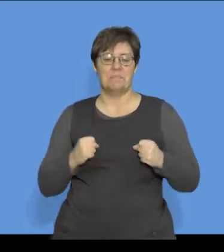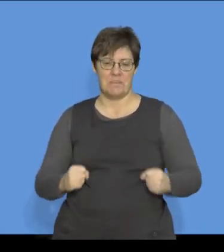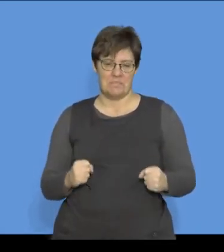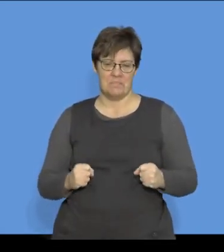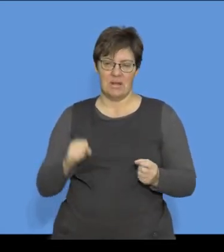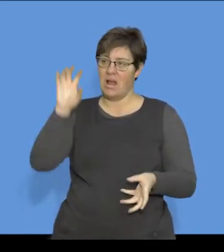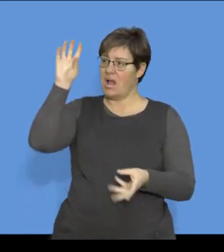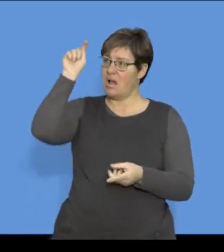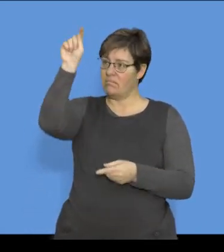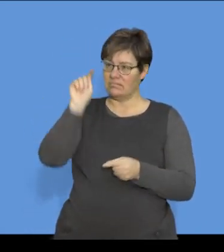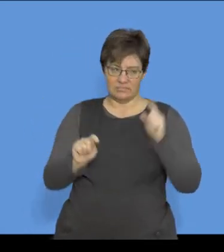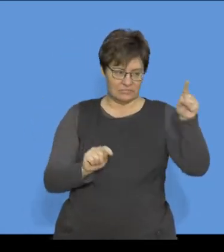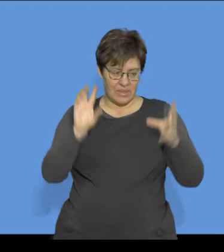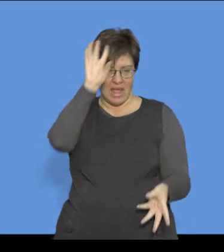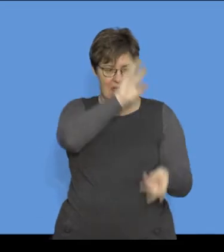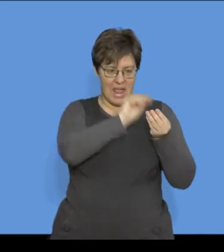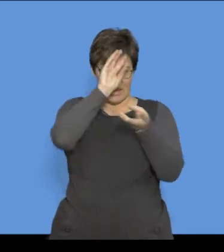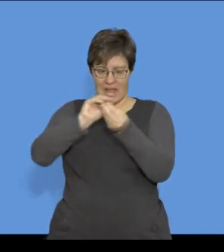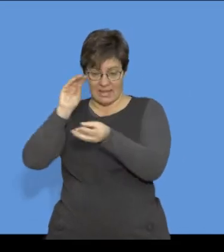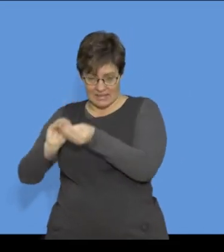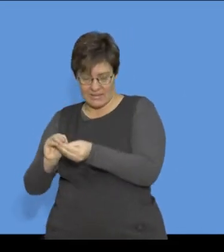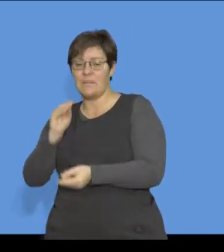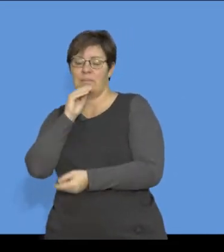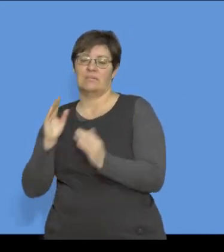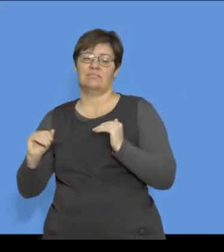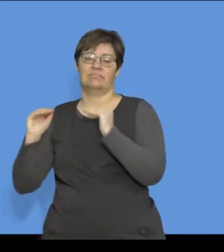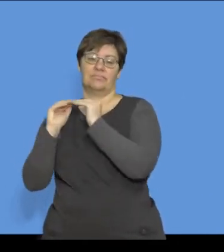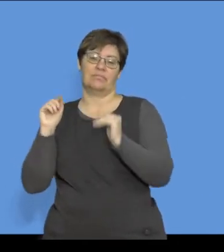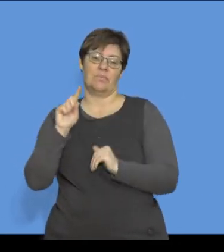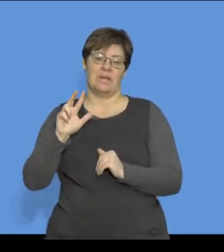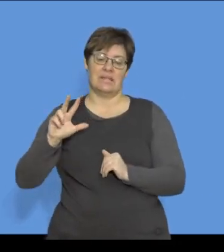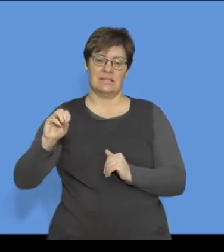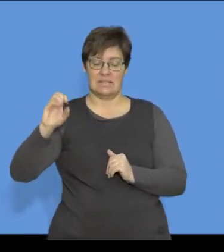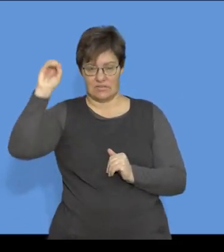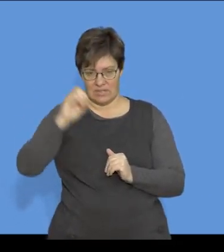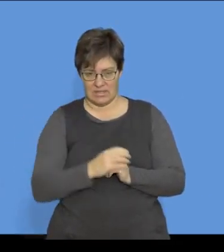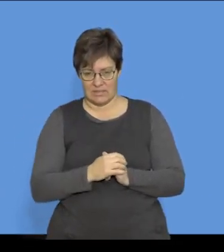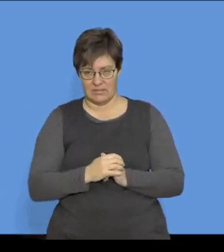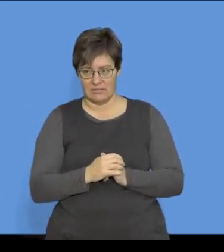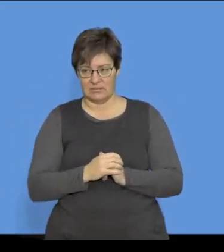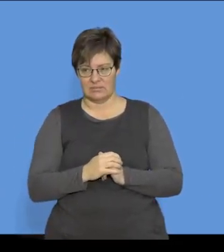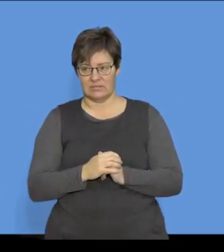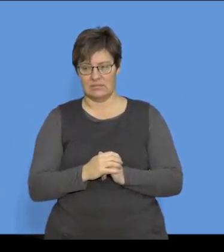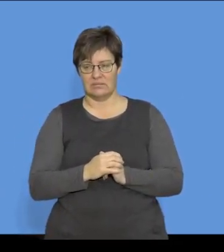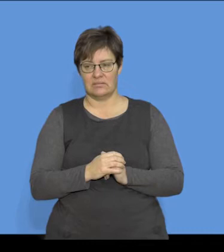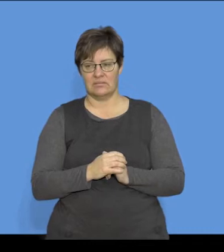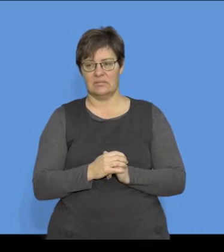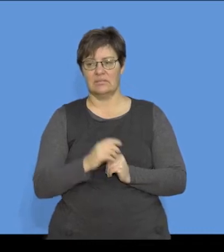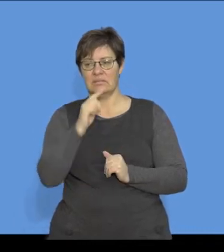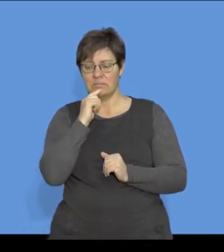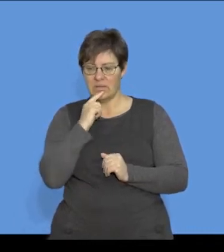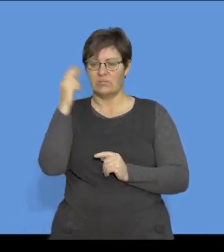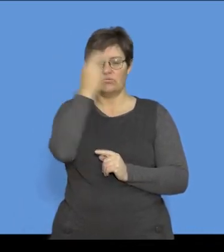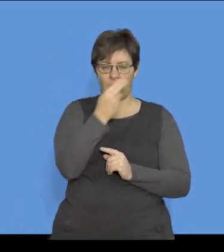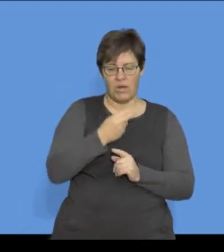me having all the angles that are inside the 180 degrees. So this will be me drawing the